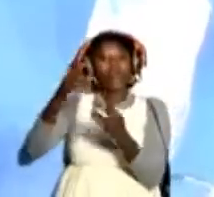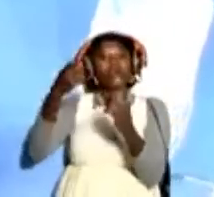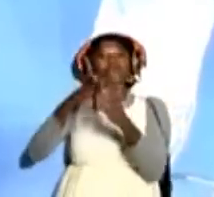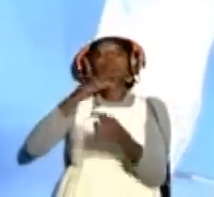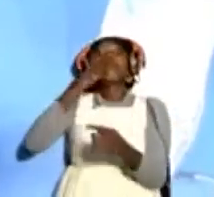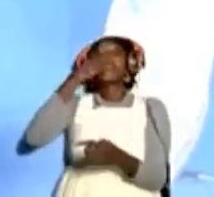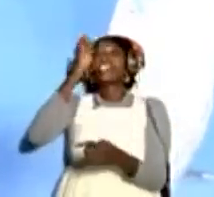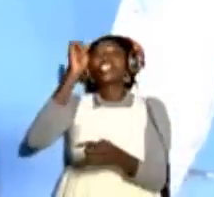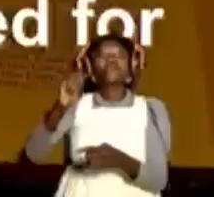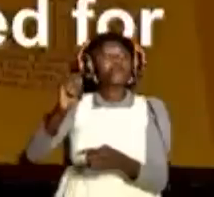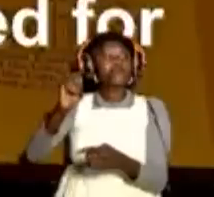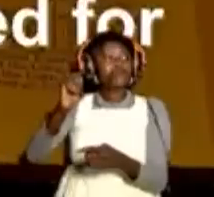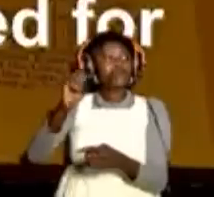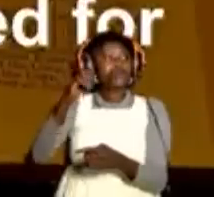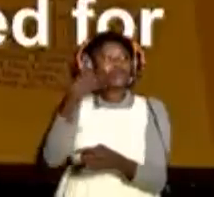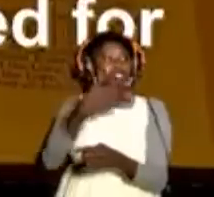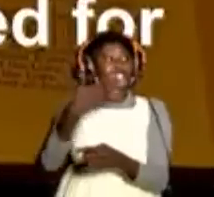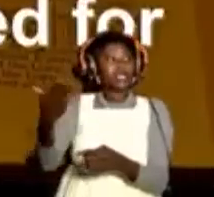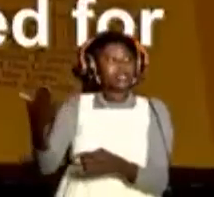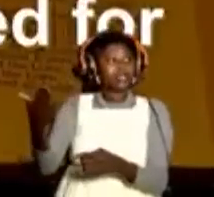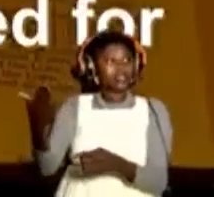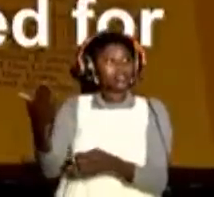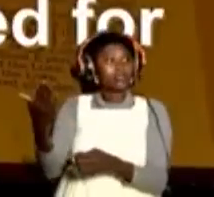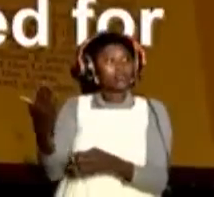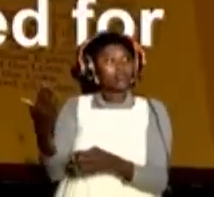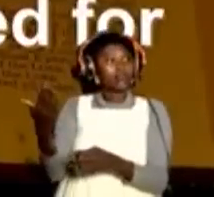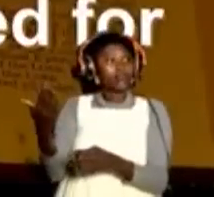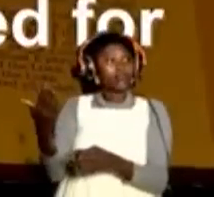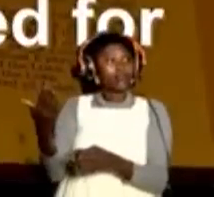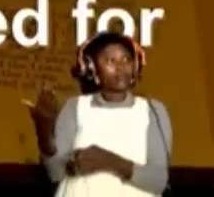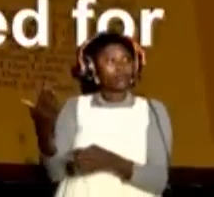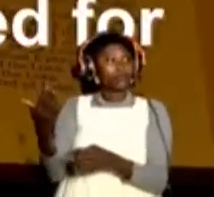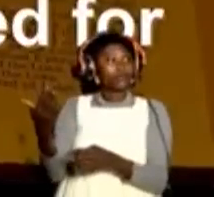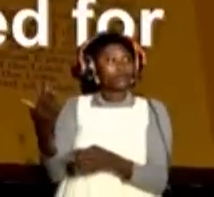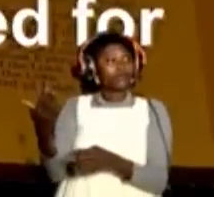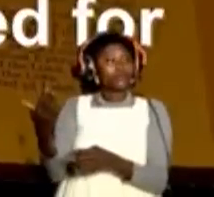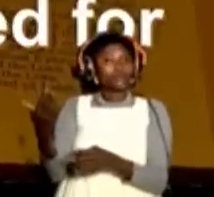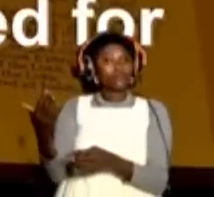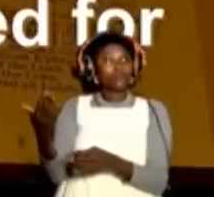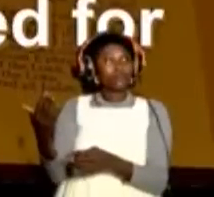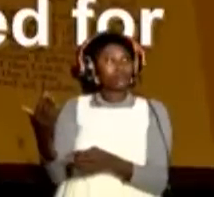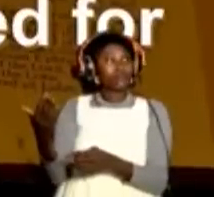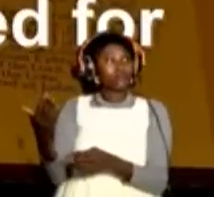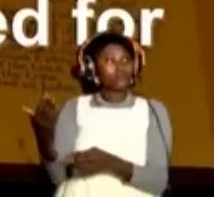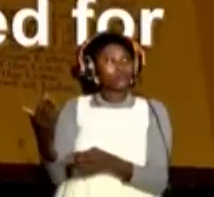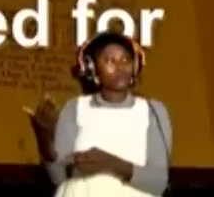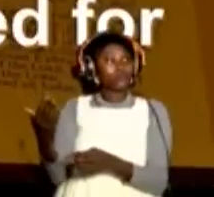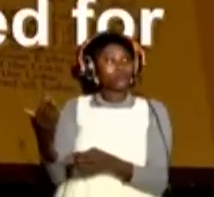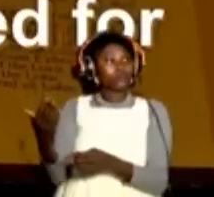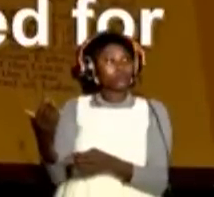evil things. Is that good news? Good news, sir. Your good news is sounding different, though.